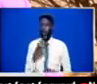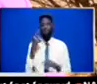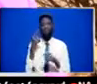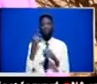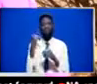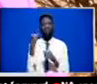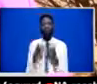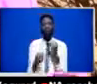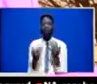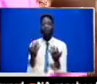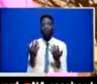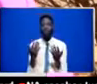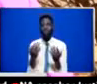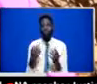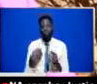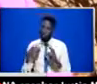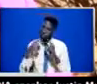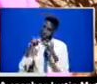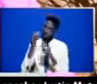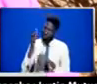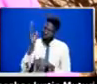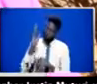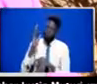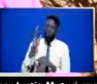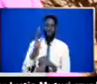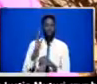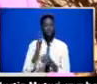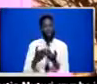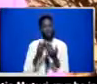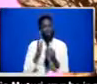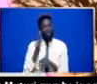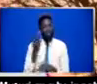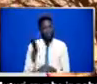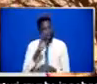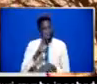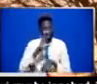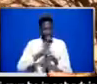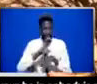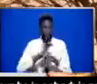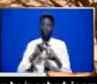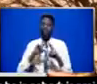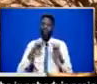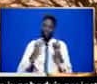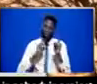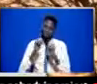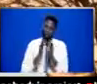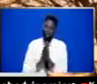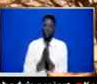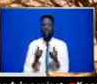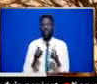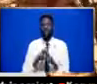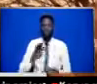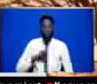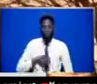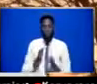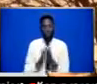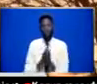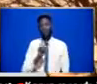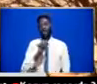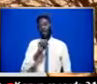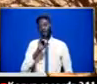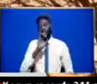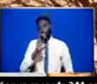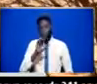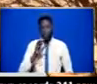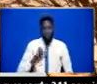Kaambia Mungu hako. I went back to the church, kongea na pastor na wamama wale tunashiriki here, I see. Wamama wa